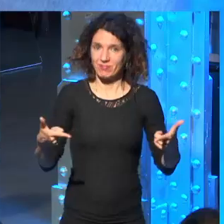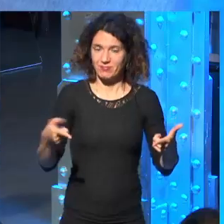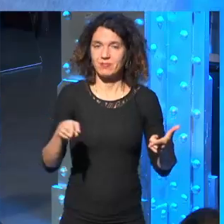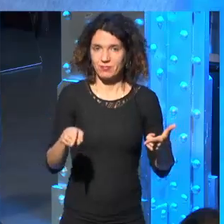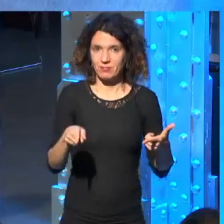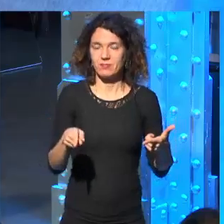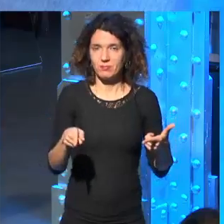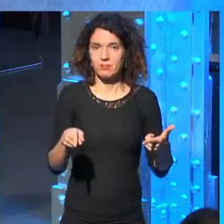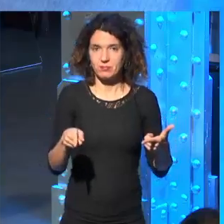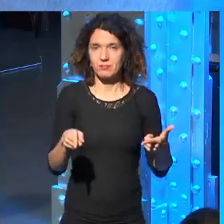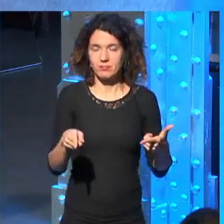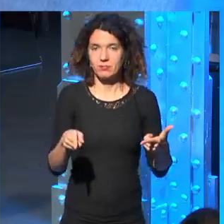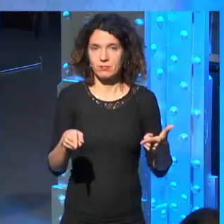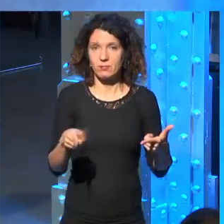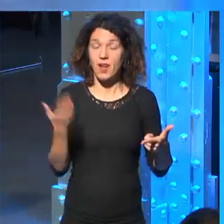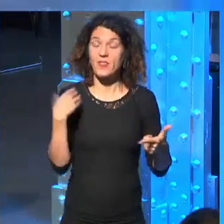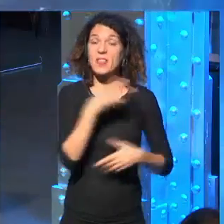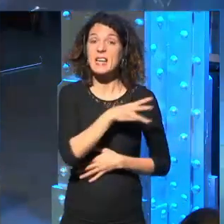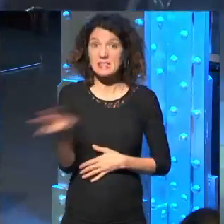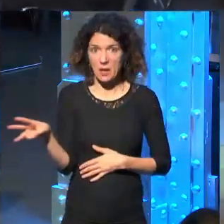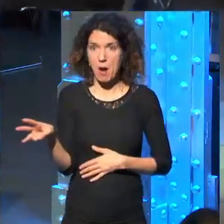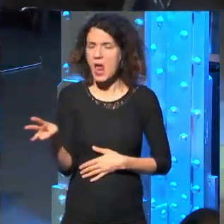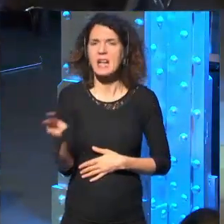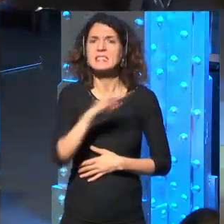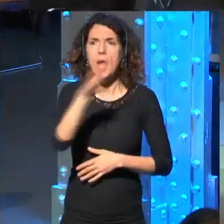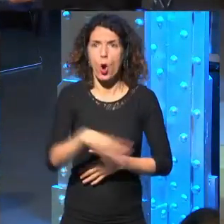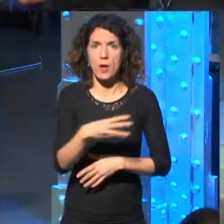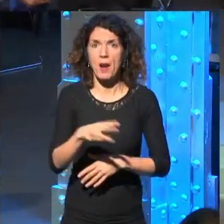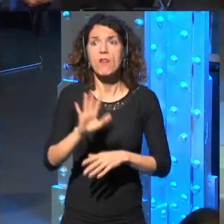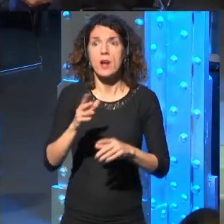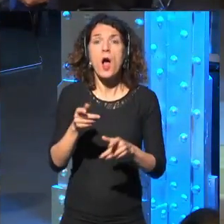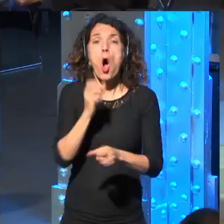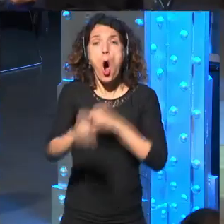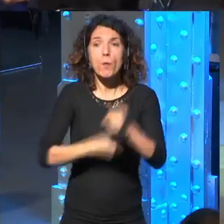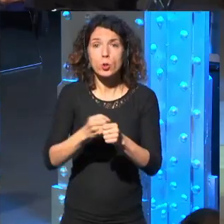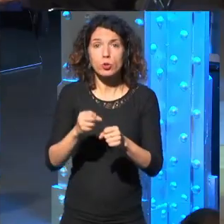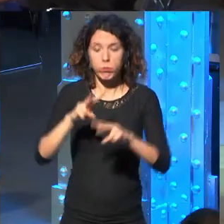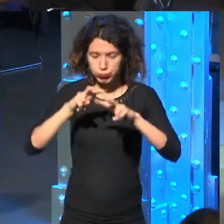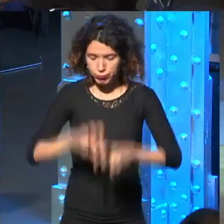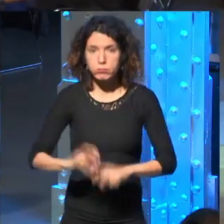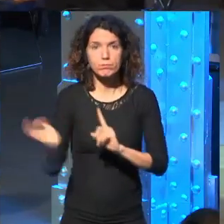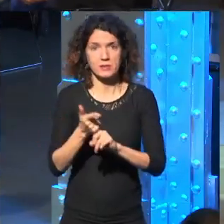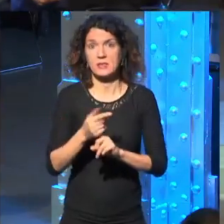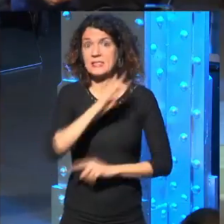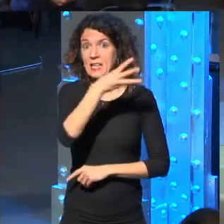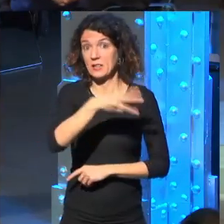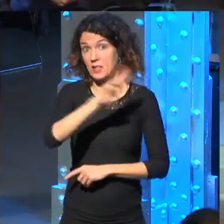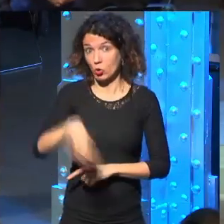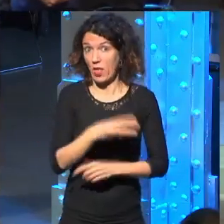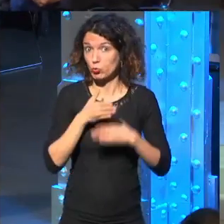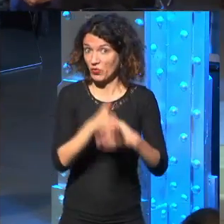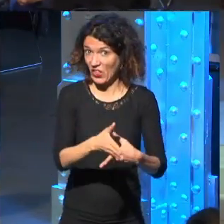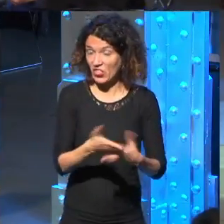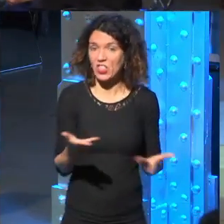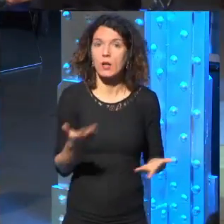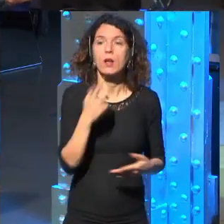in 3 hours. You situate the story at the same time